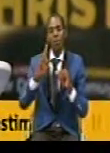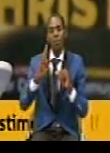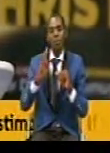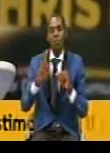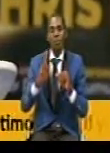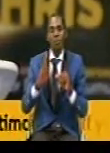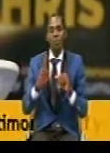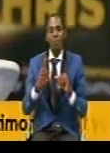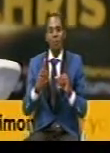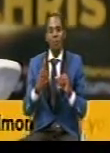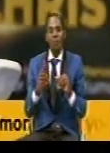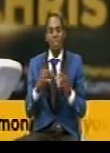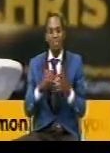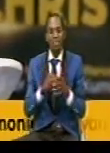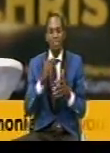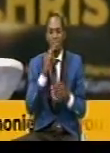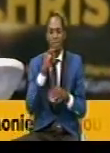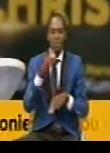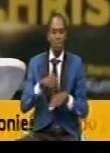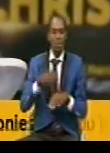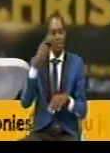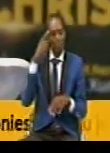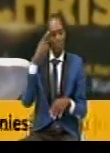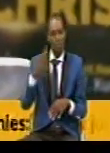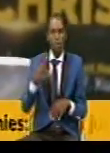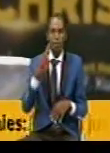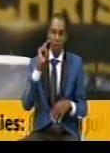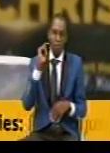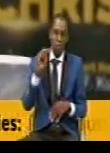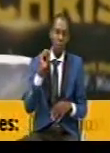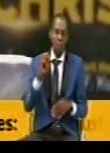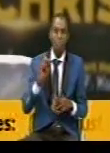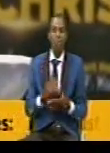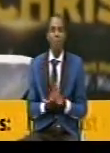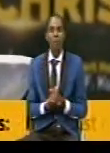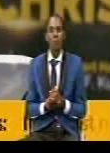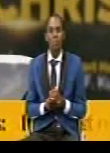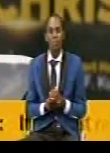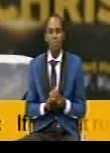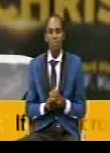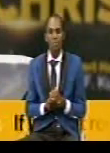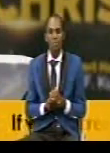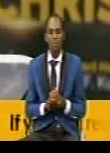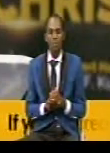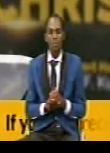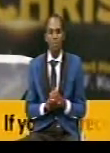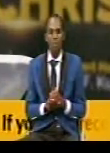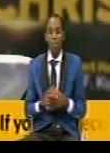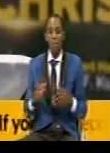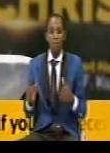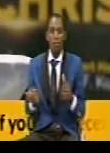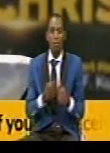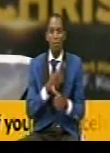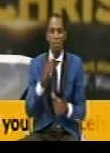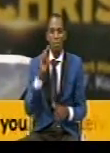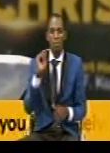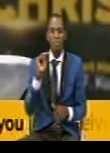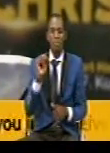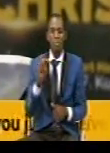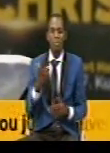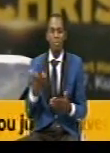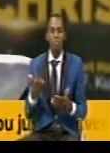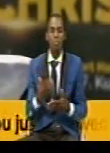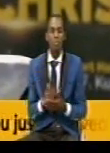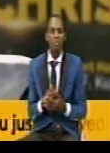globally everywhere. And those in other locations, get ready. It's time for testimony.